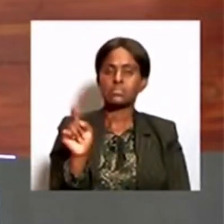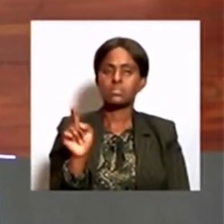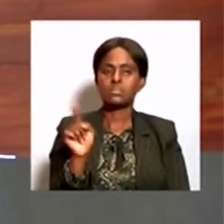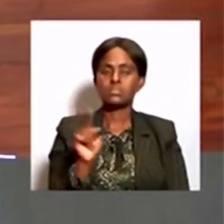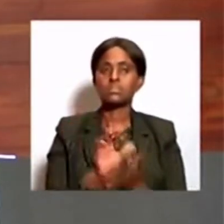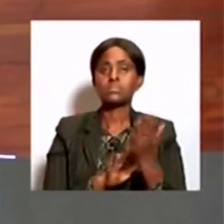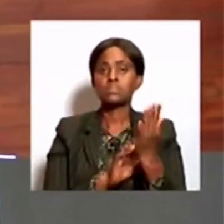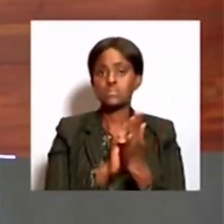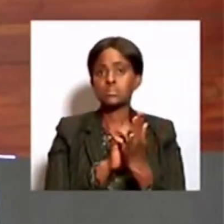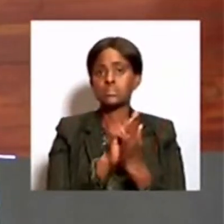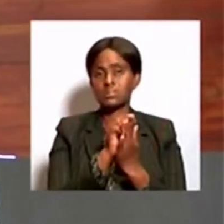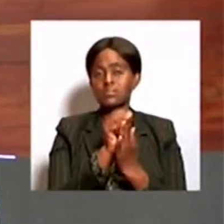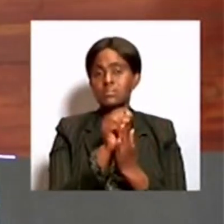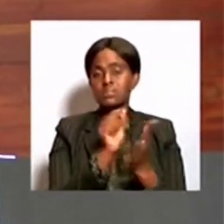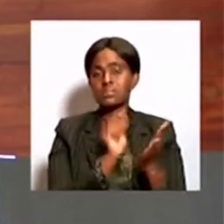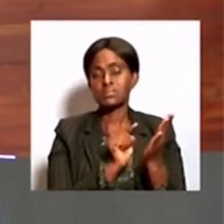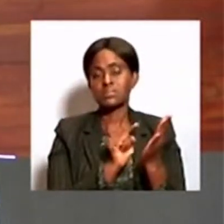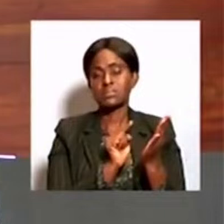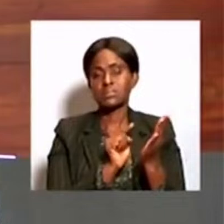Cancer.